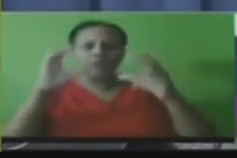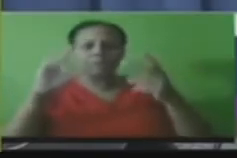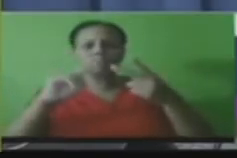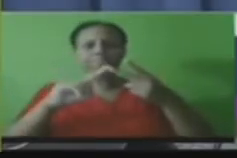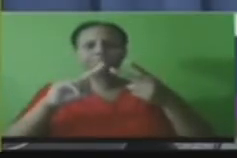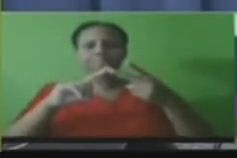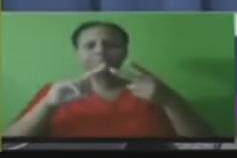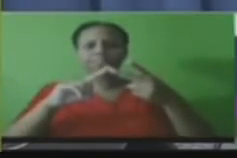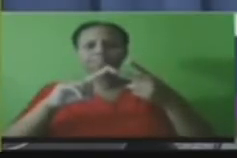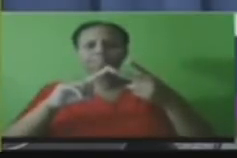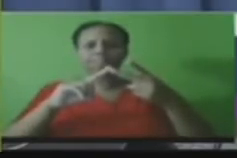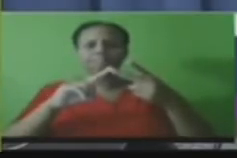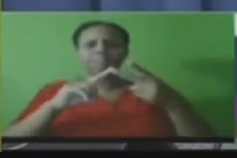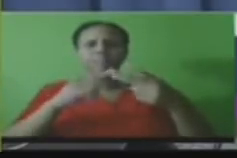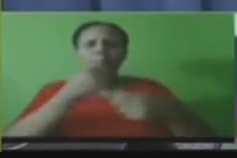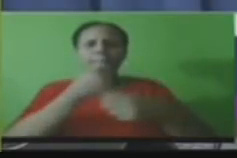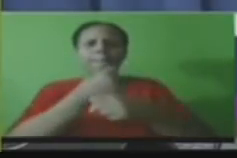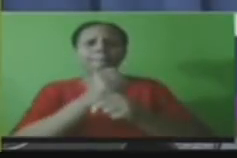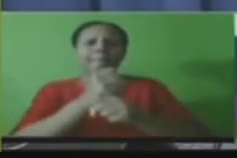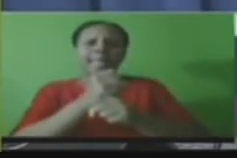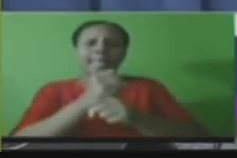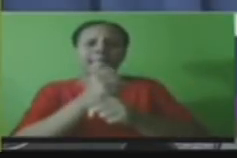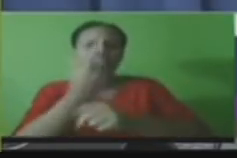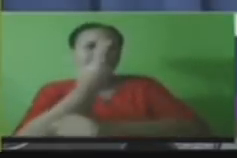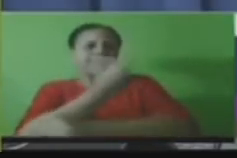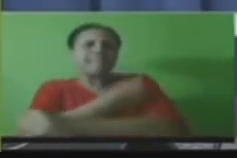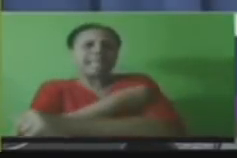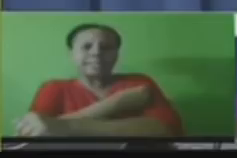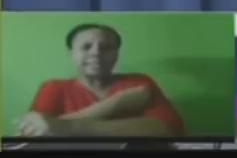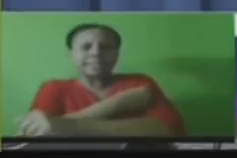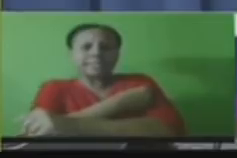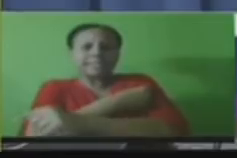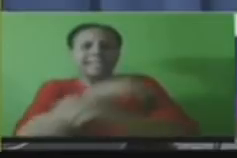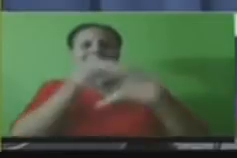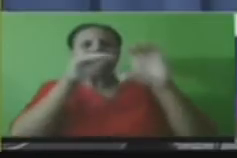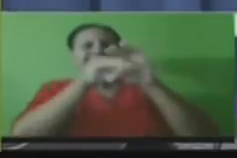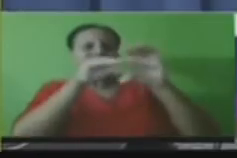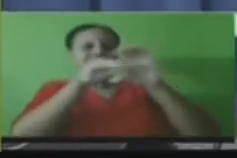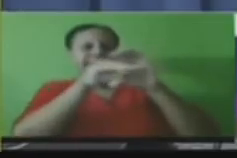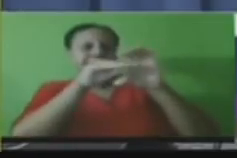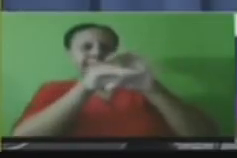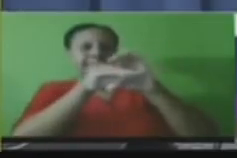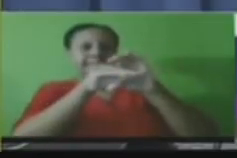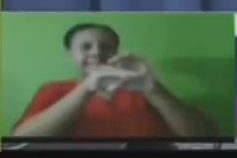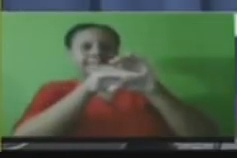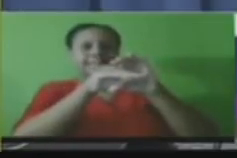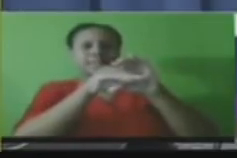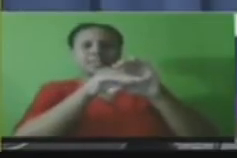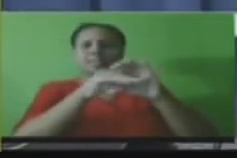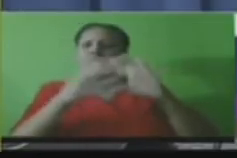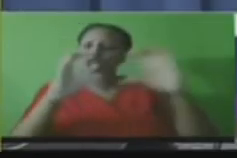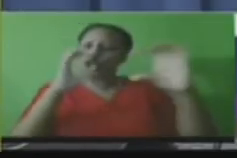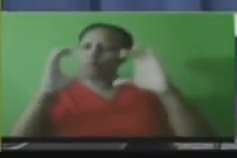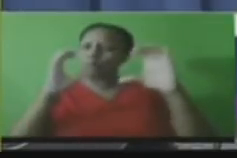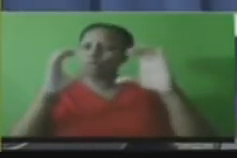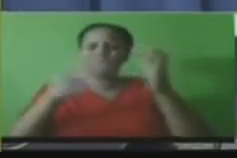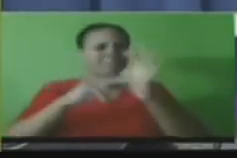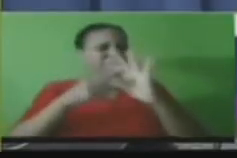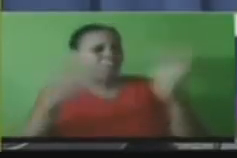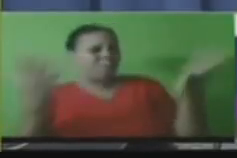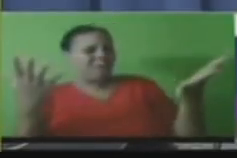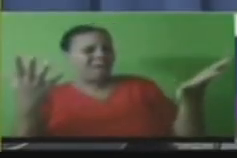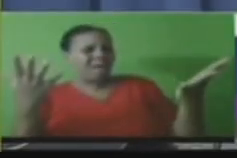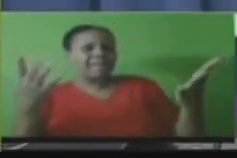with communications, because we have to get people, give them the information, encourage them, guide